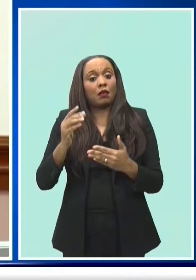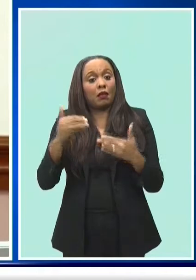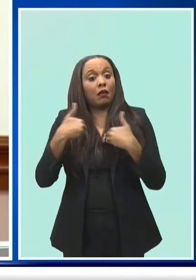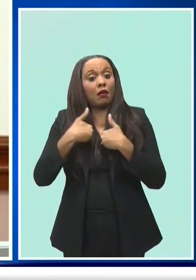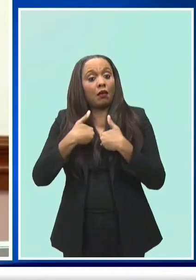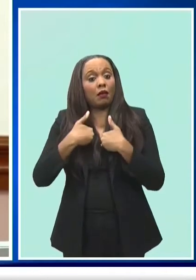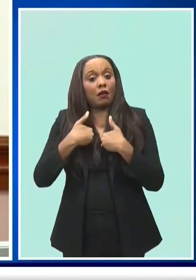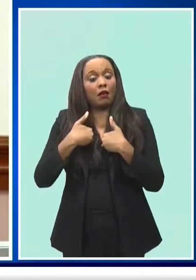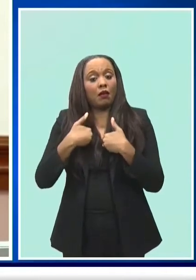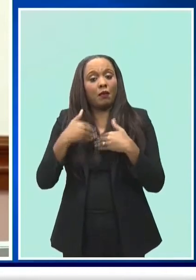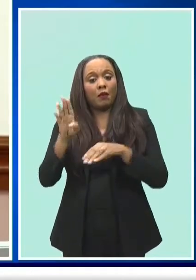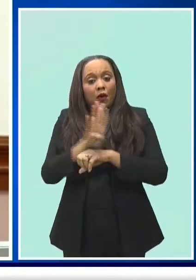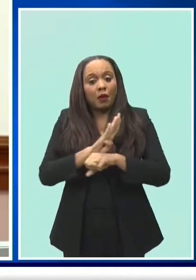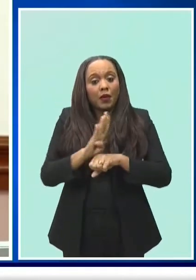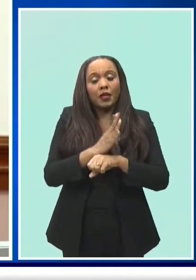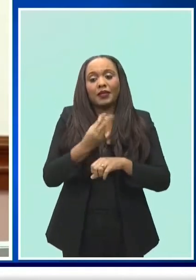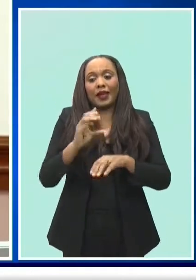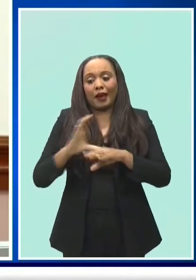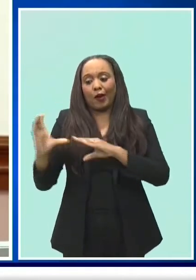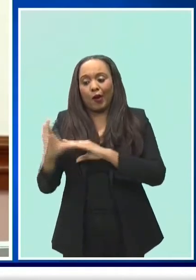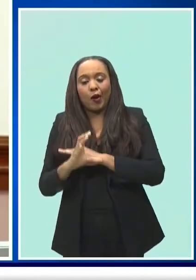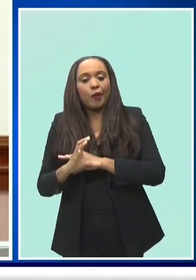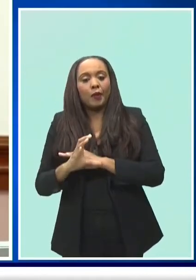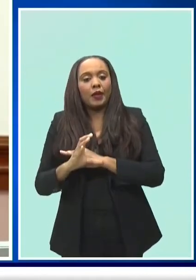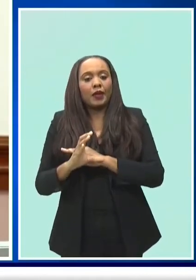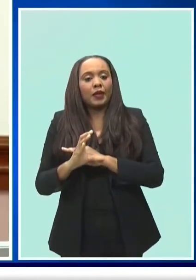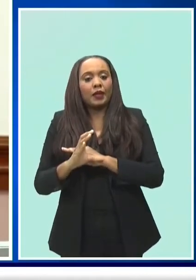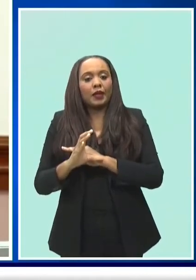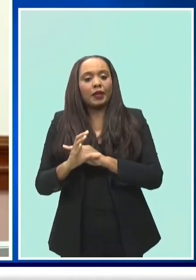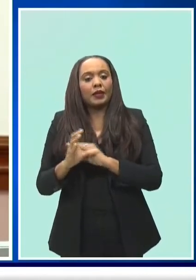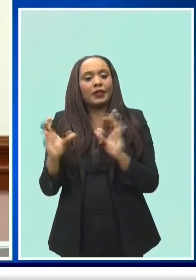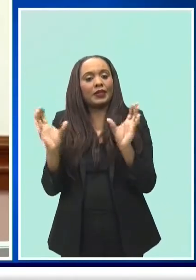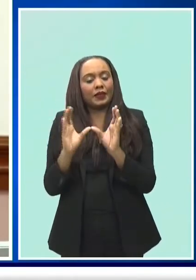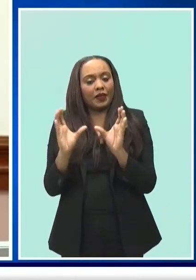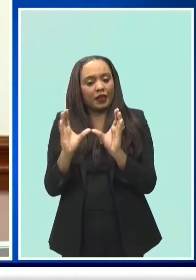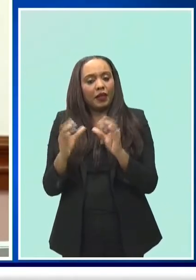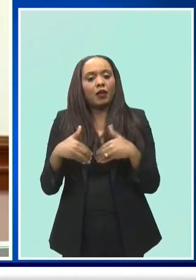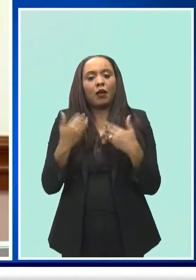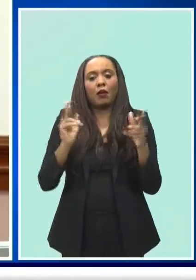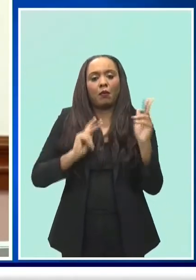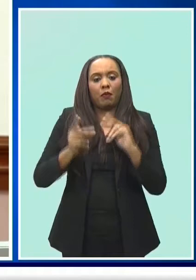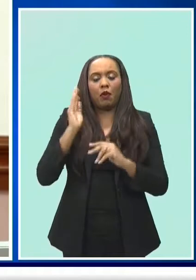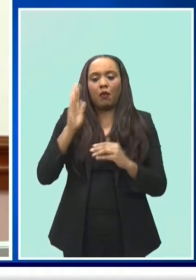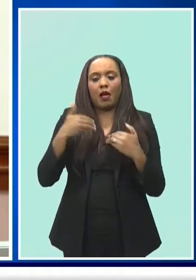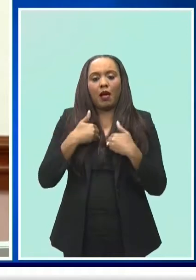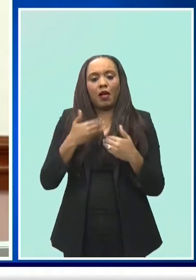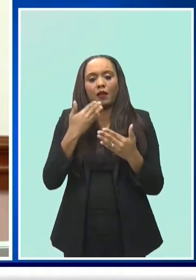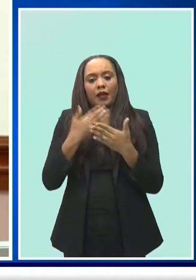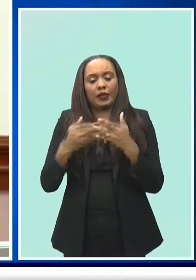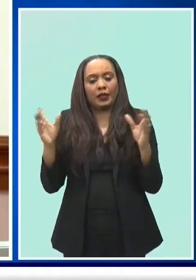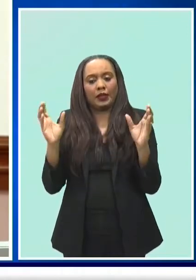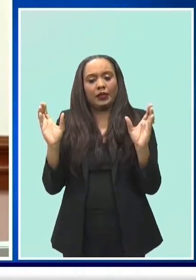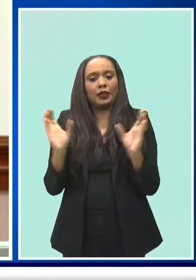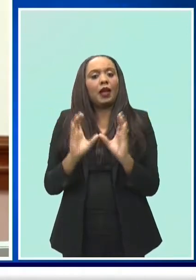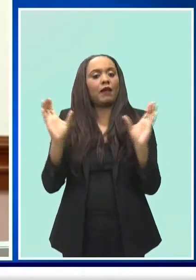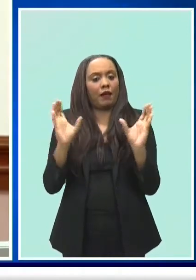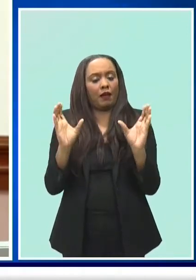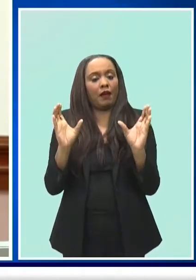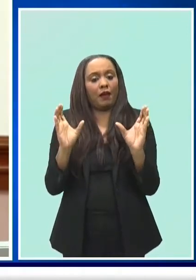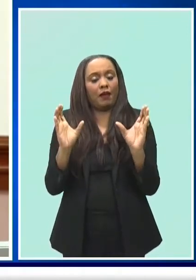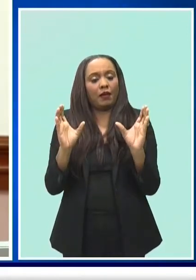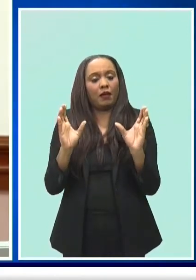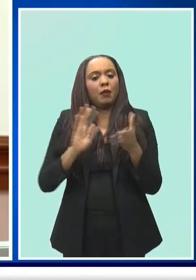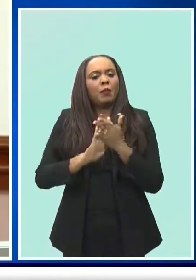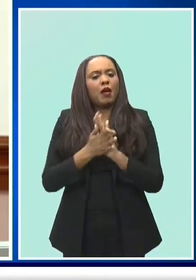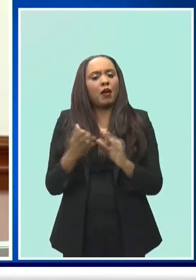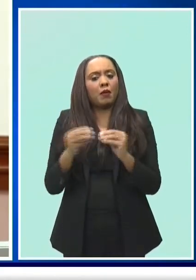and Vocational Education and Training Council, those young people will be able to leave with that certification. And for example, we